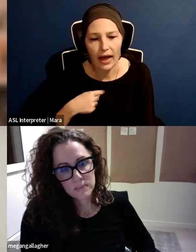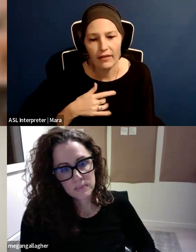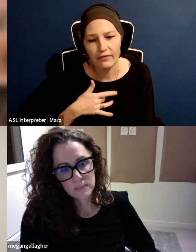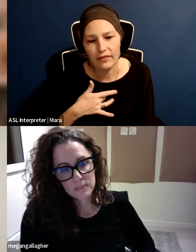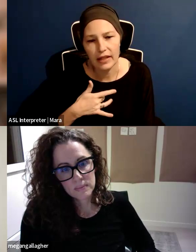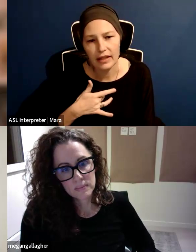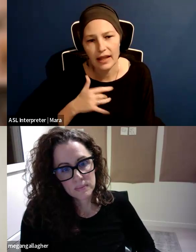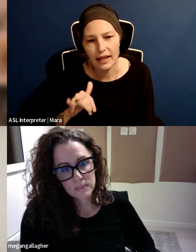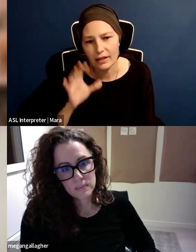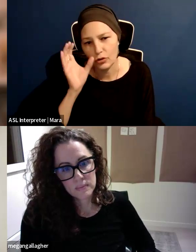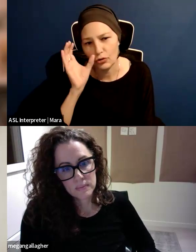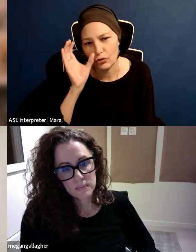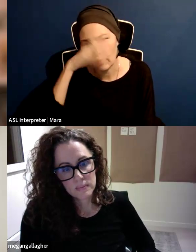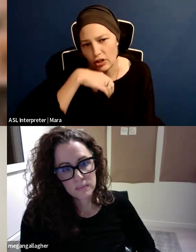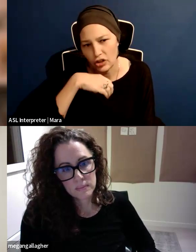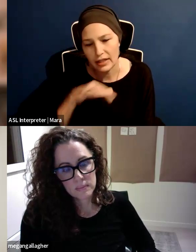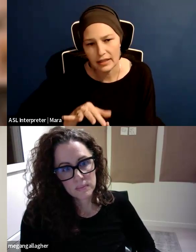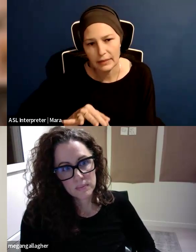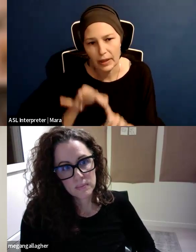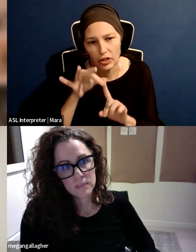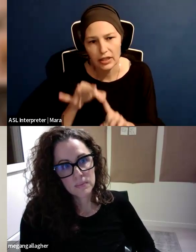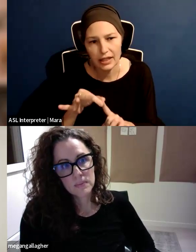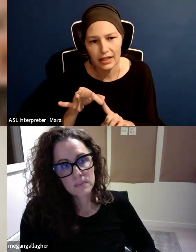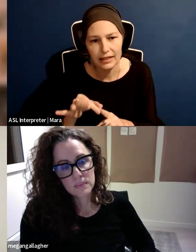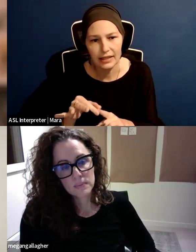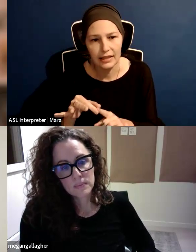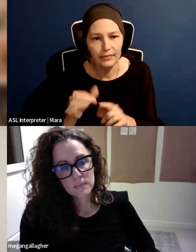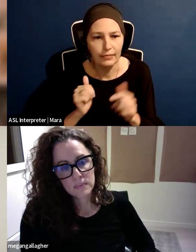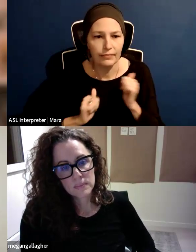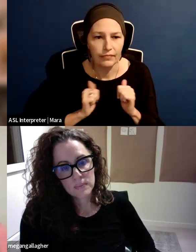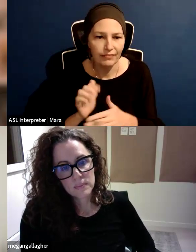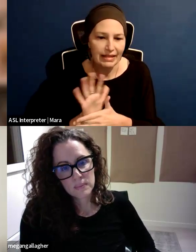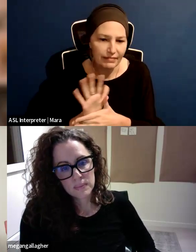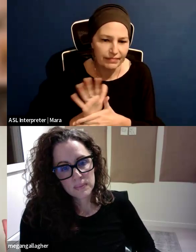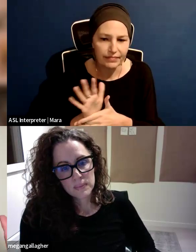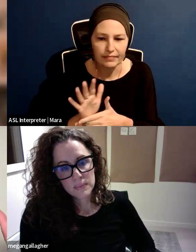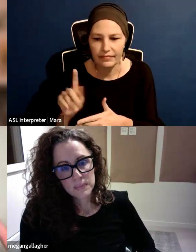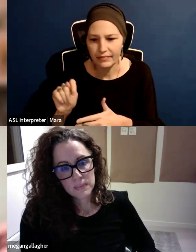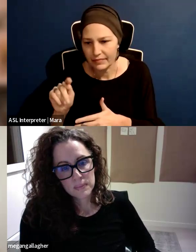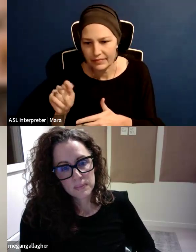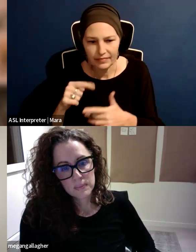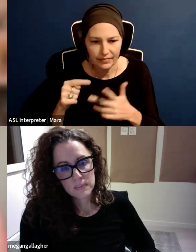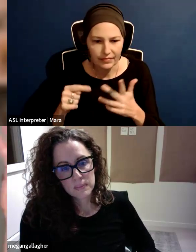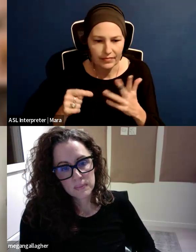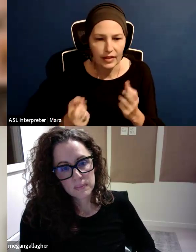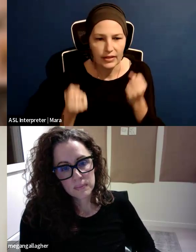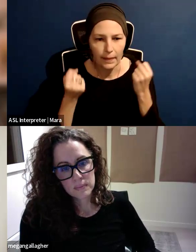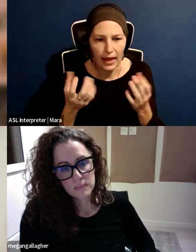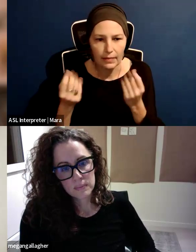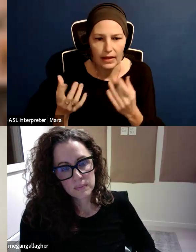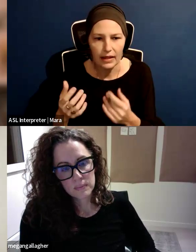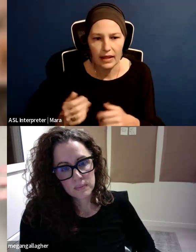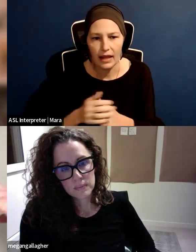that they're strangely especially like in cinema like there's so many acting